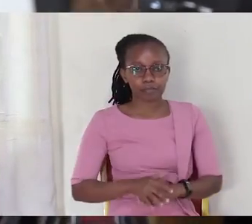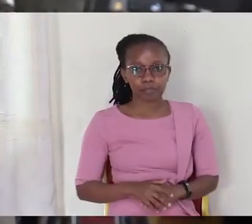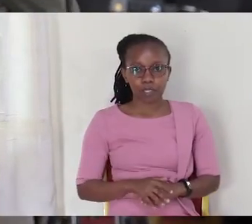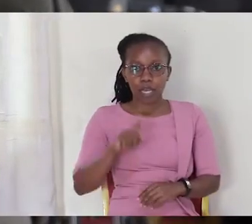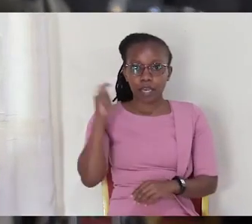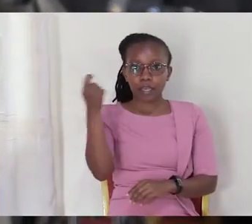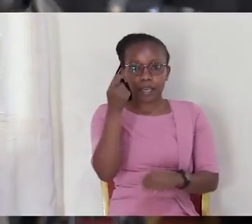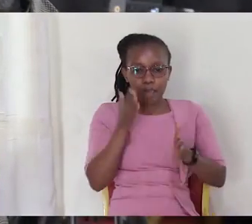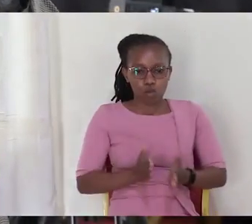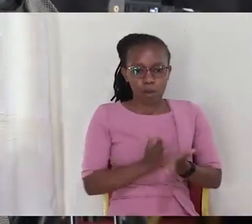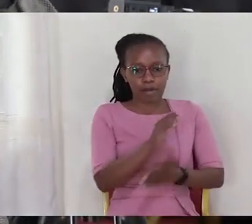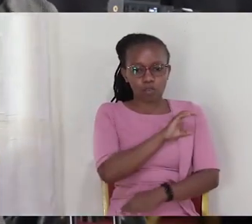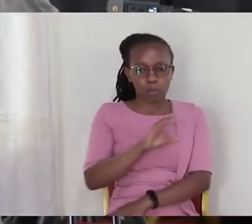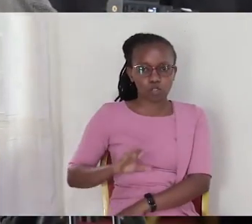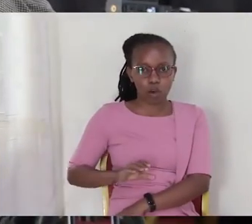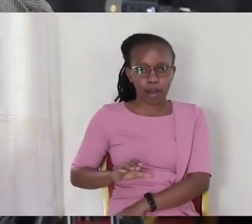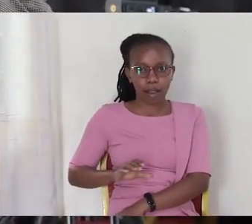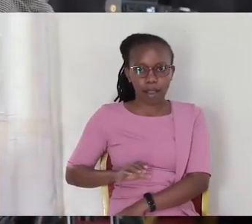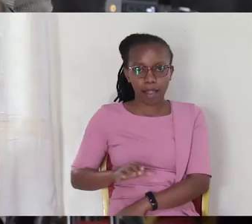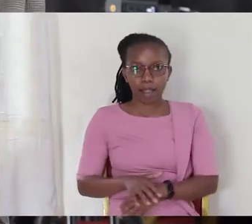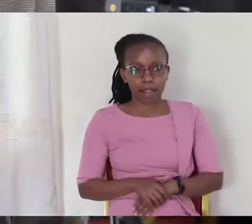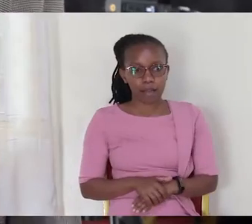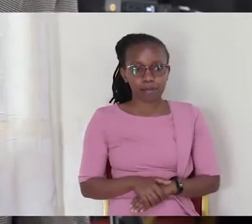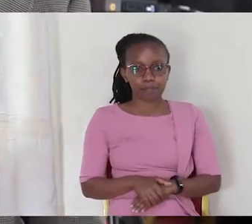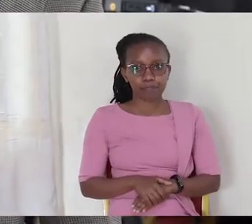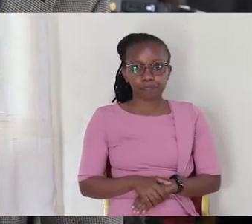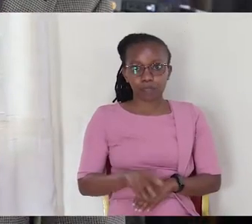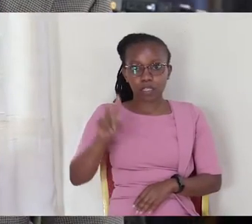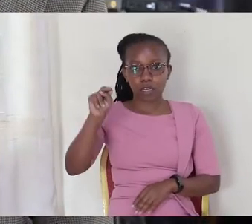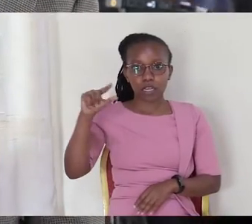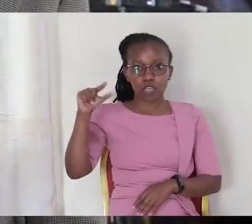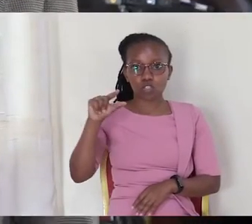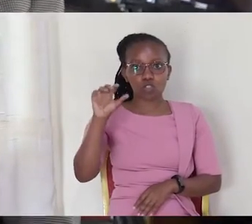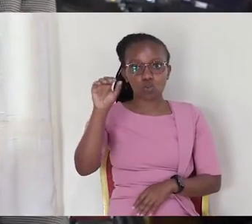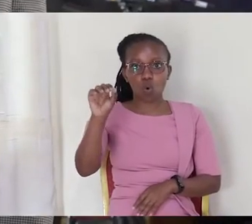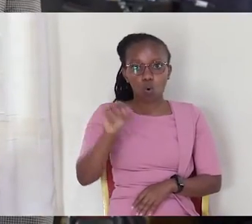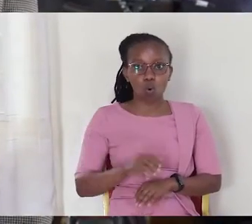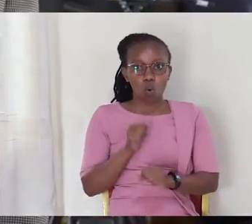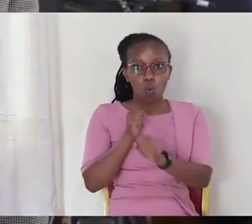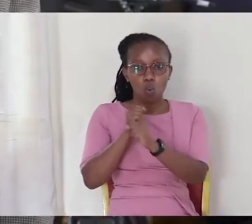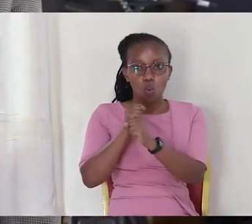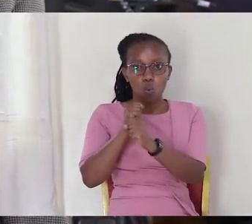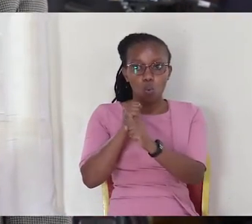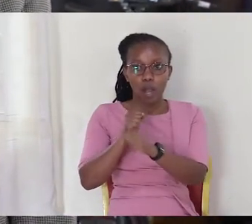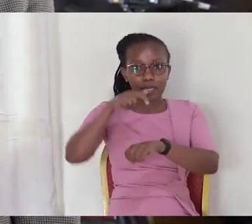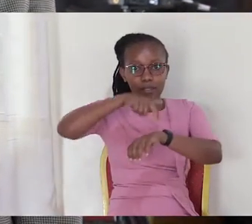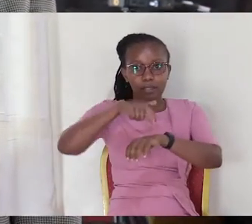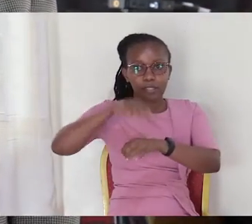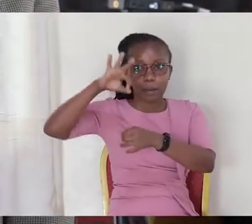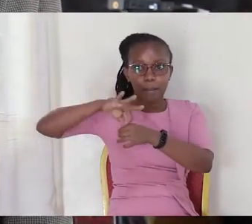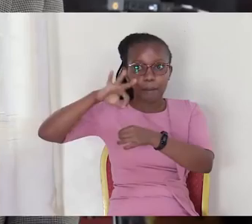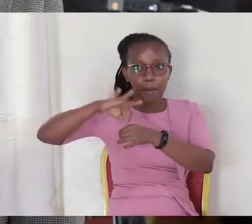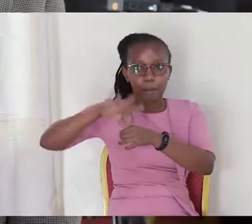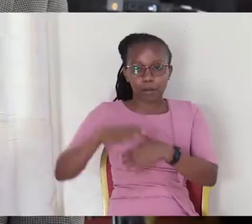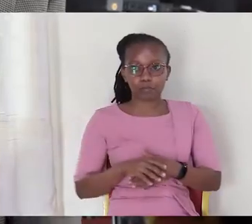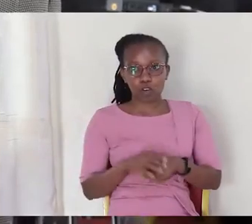Commission is a premier non-governmental organization which has been working on elections from